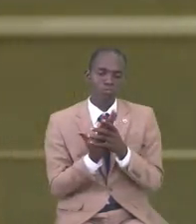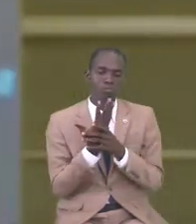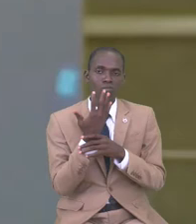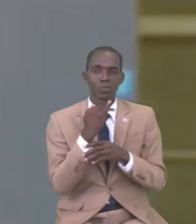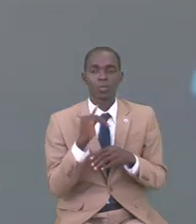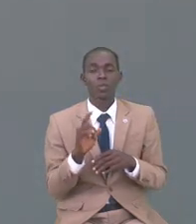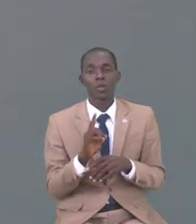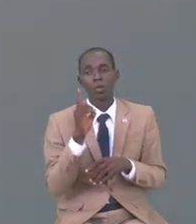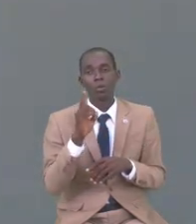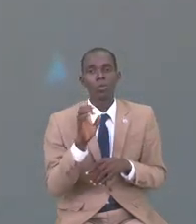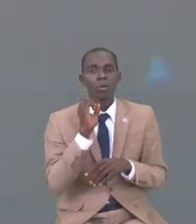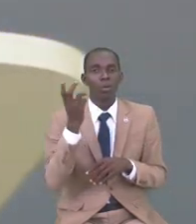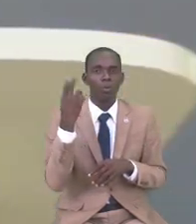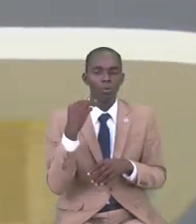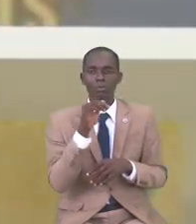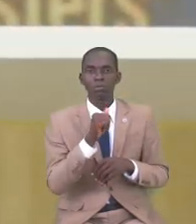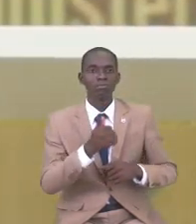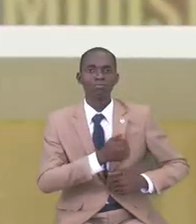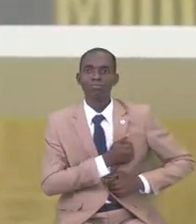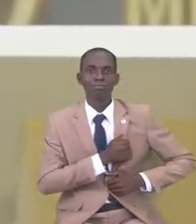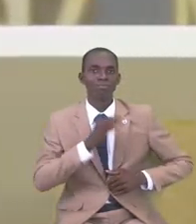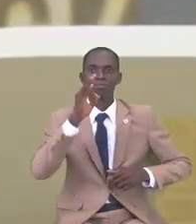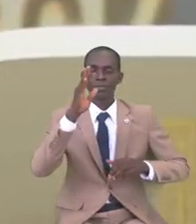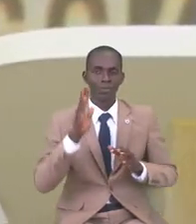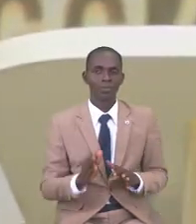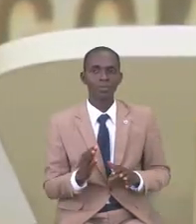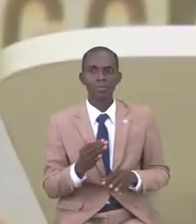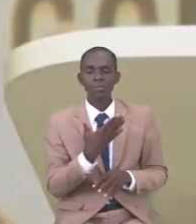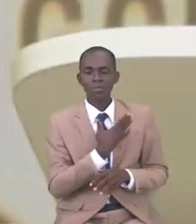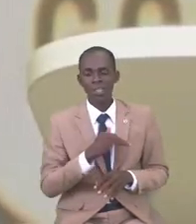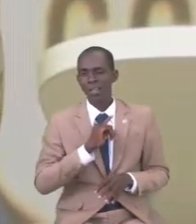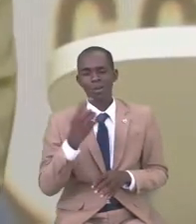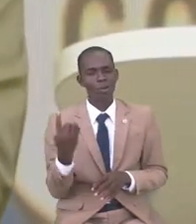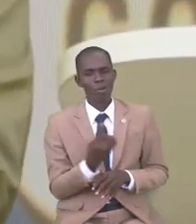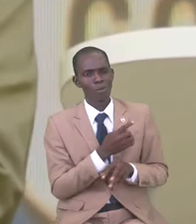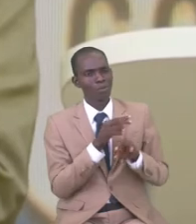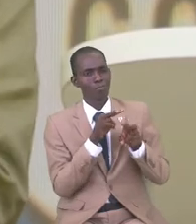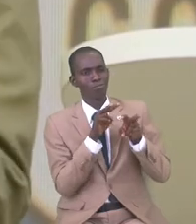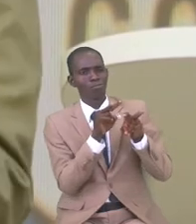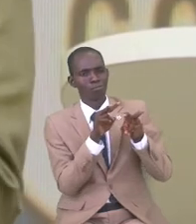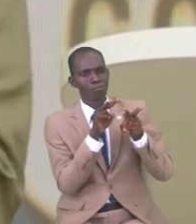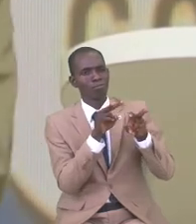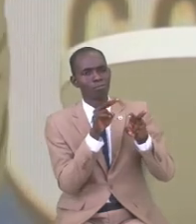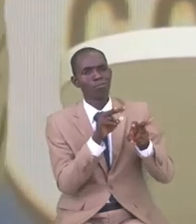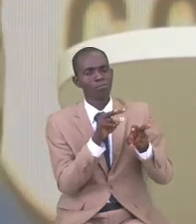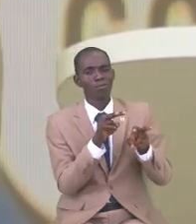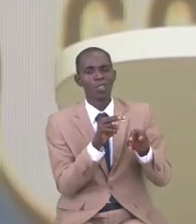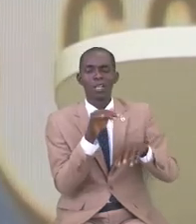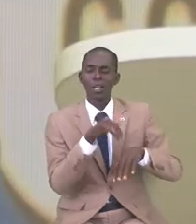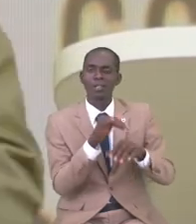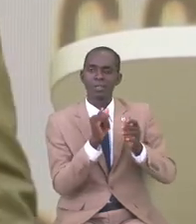was a militant preacher. And I looked up to him myself at that